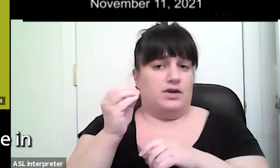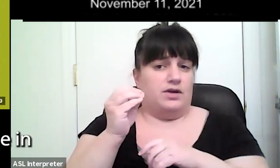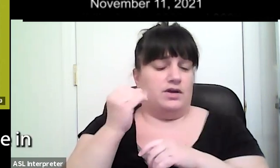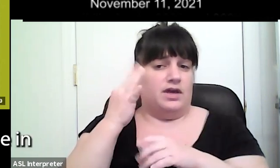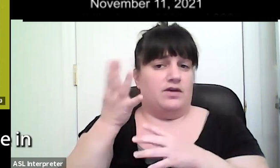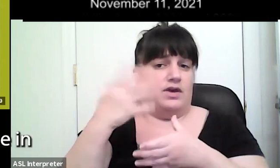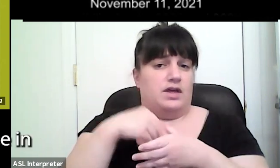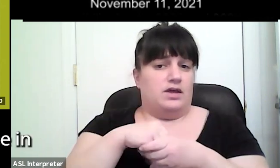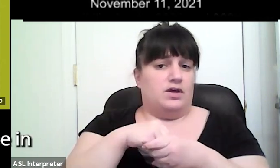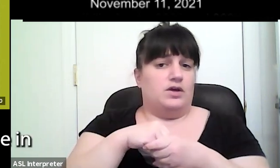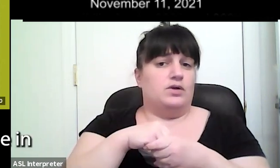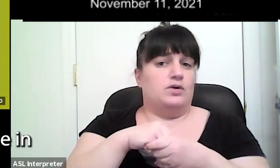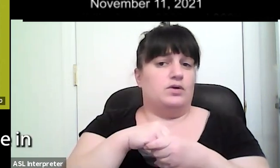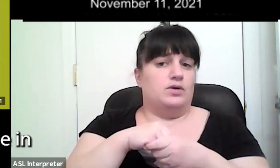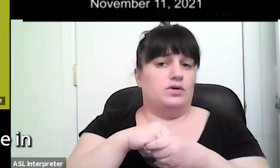includes